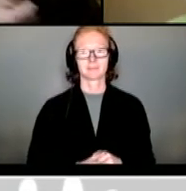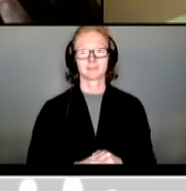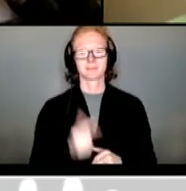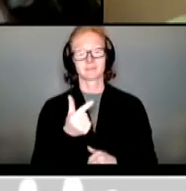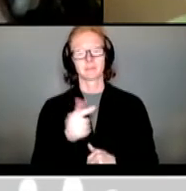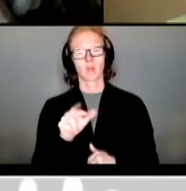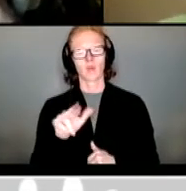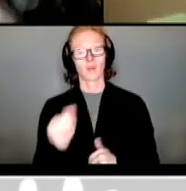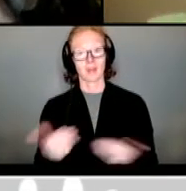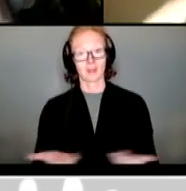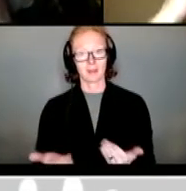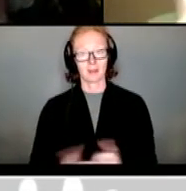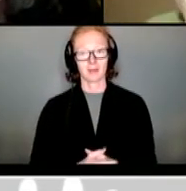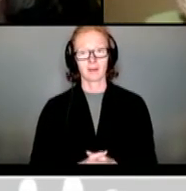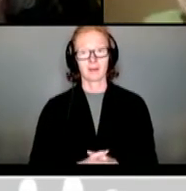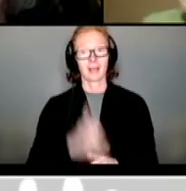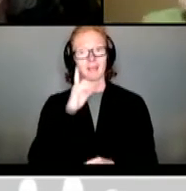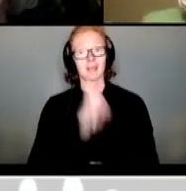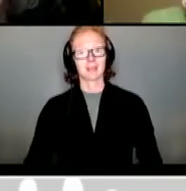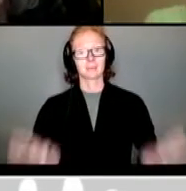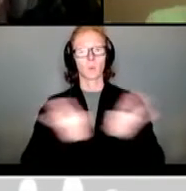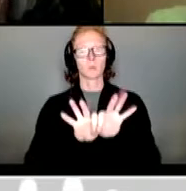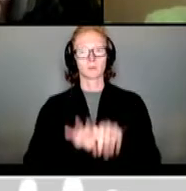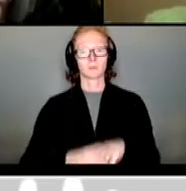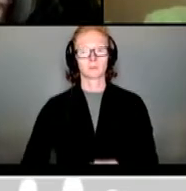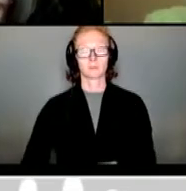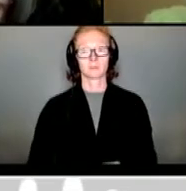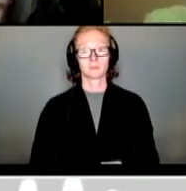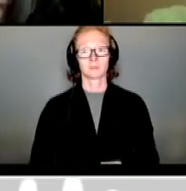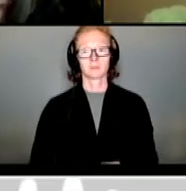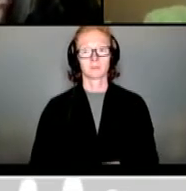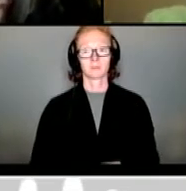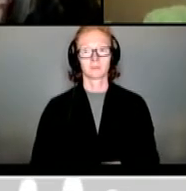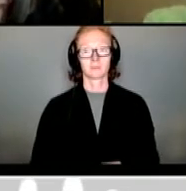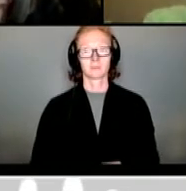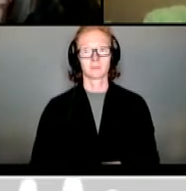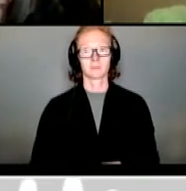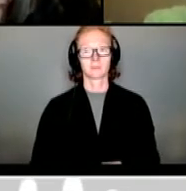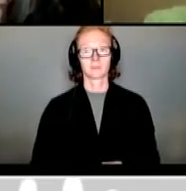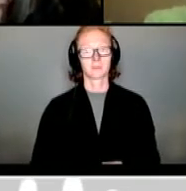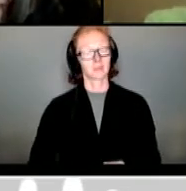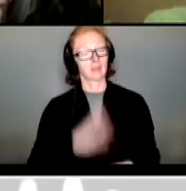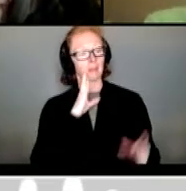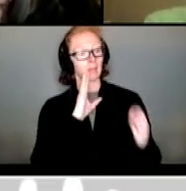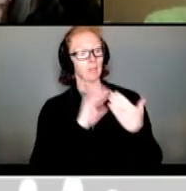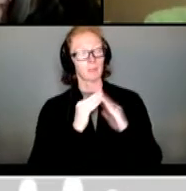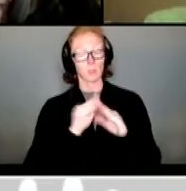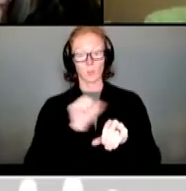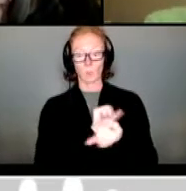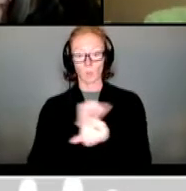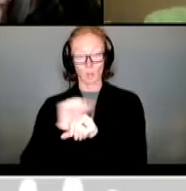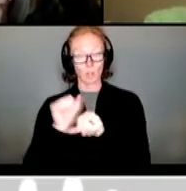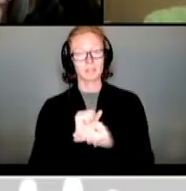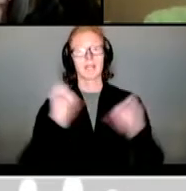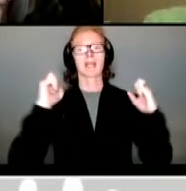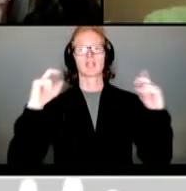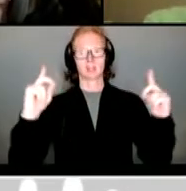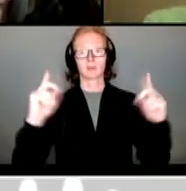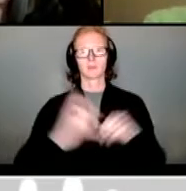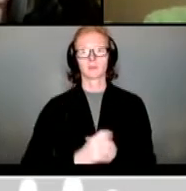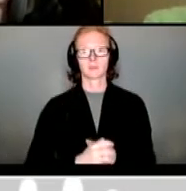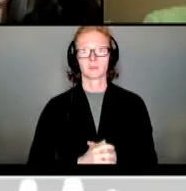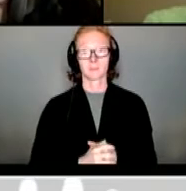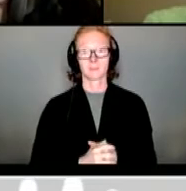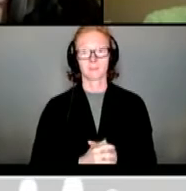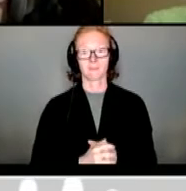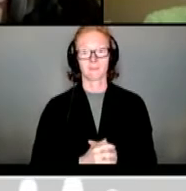important that parents, community workers, and educators be informed about